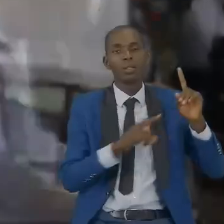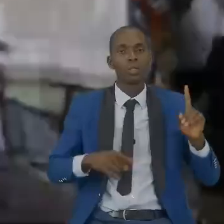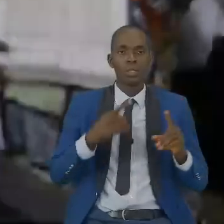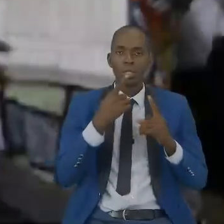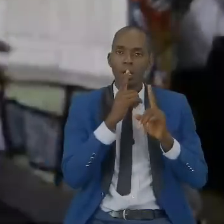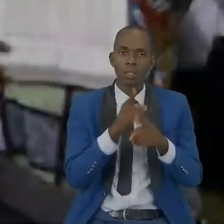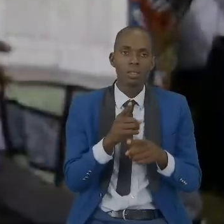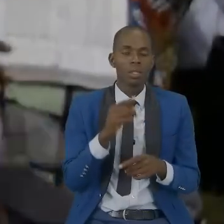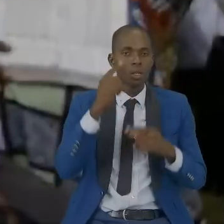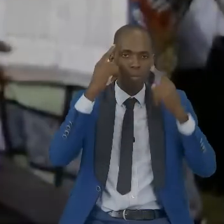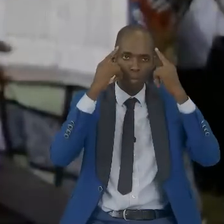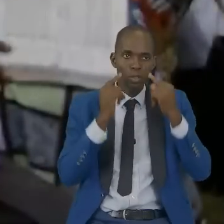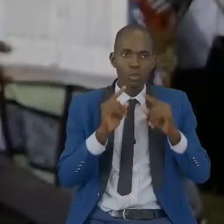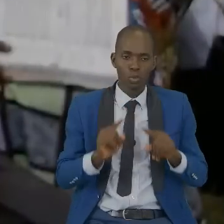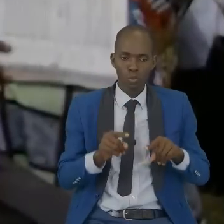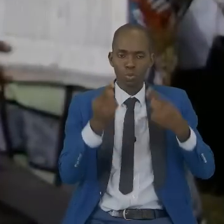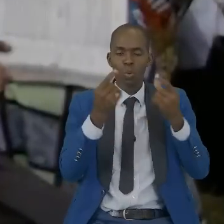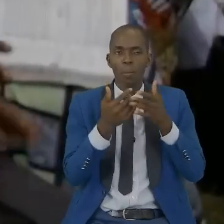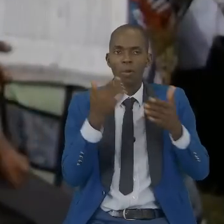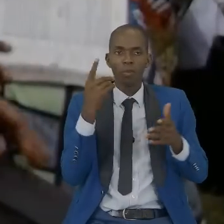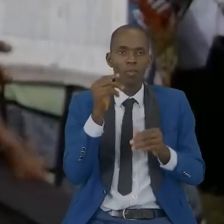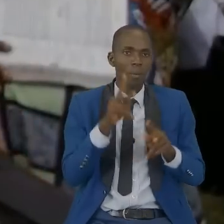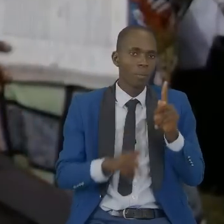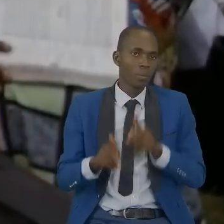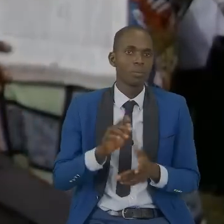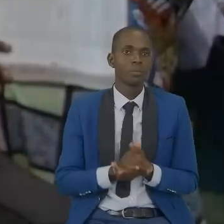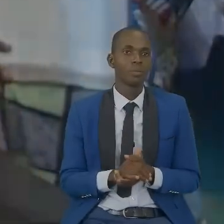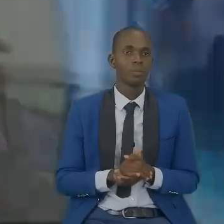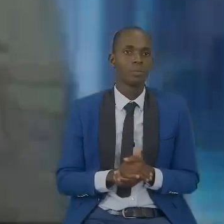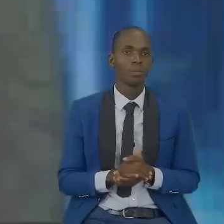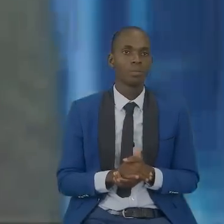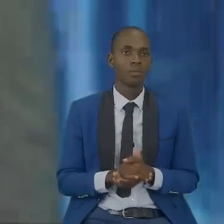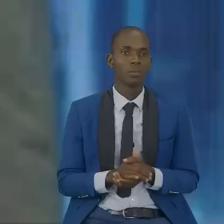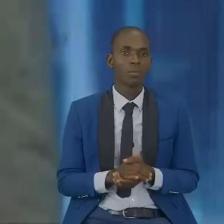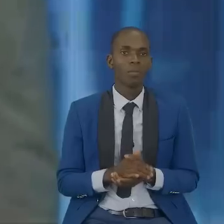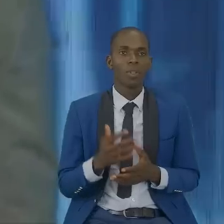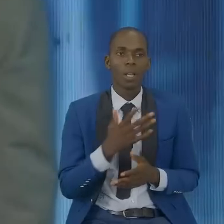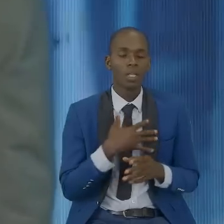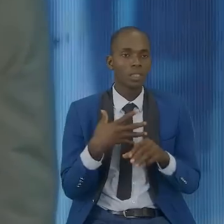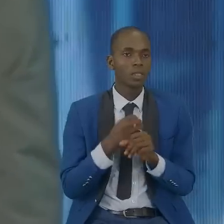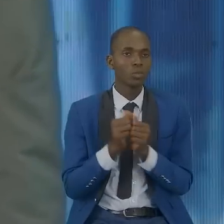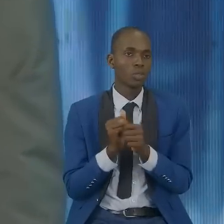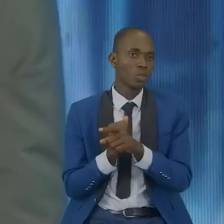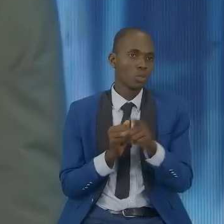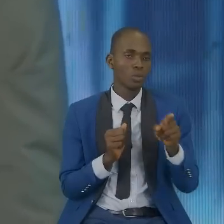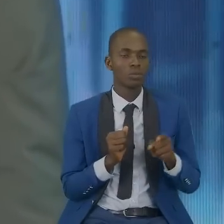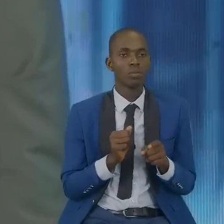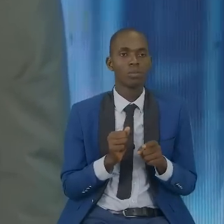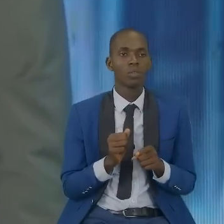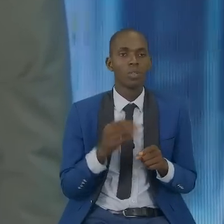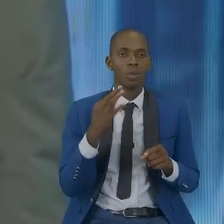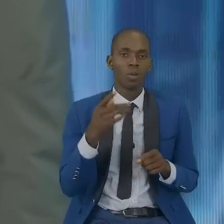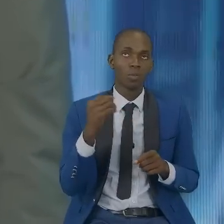go on before the people, and take with thee and the of